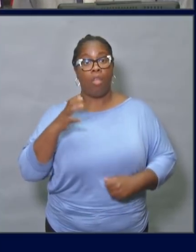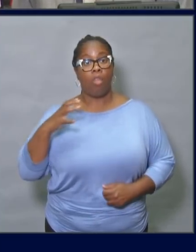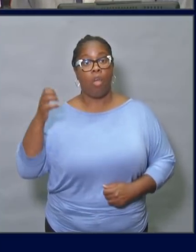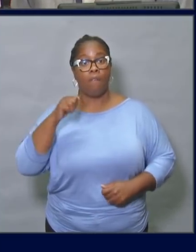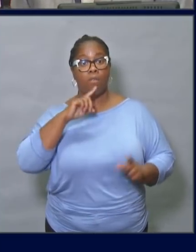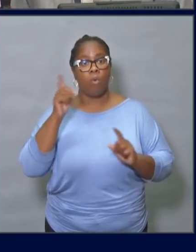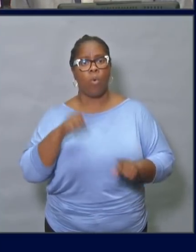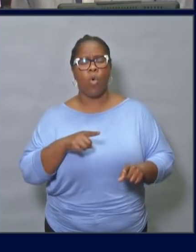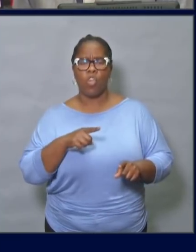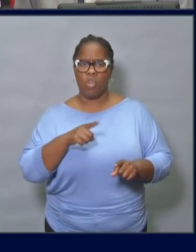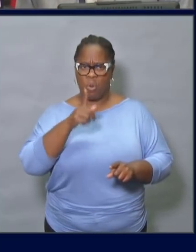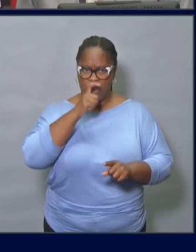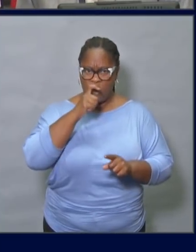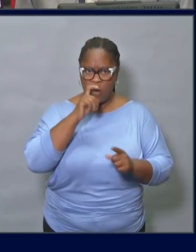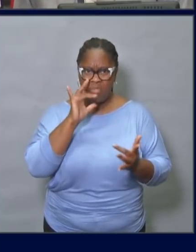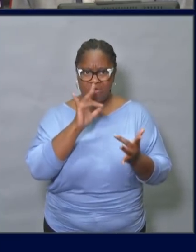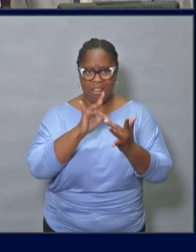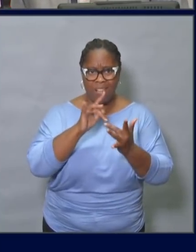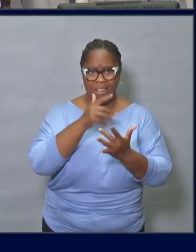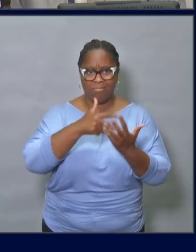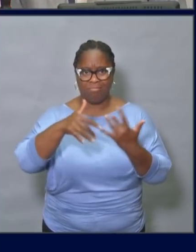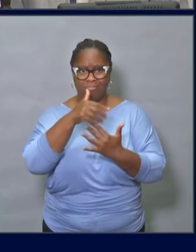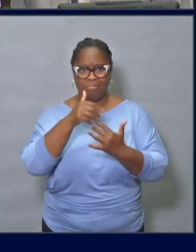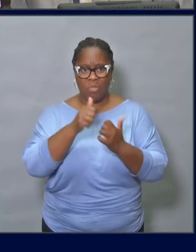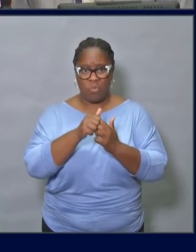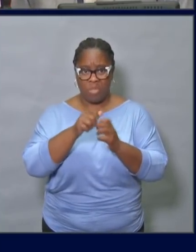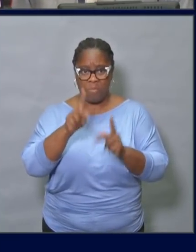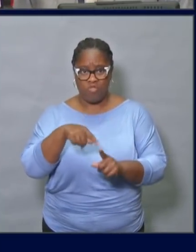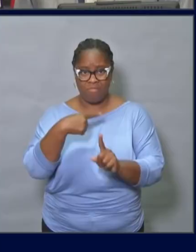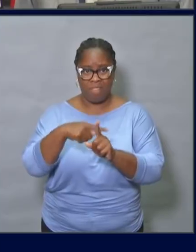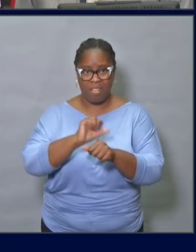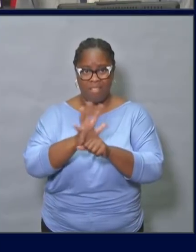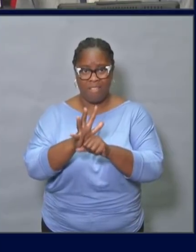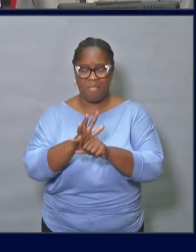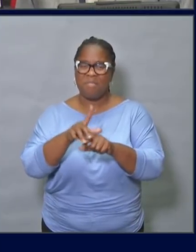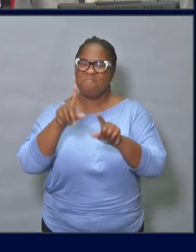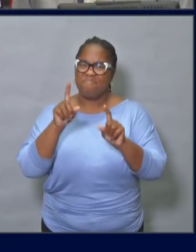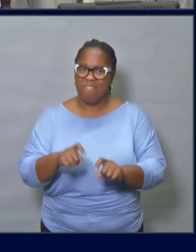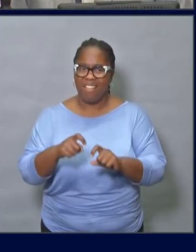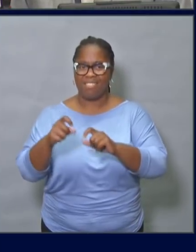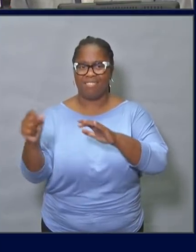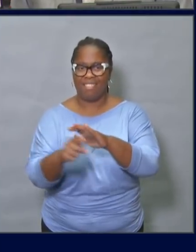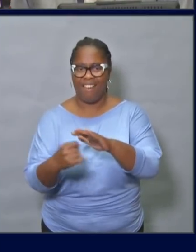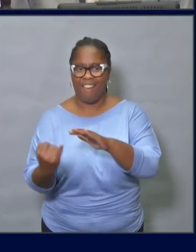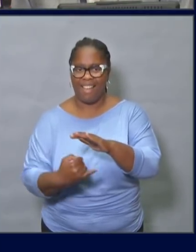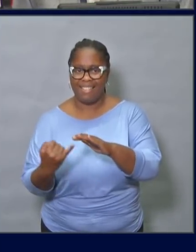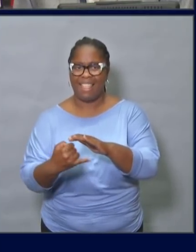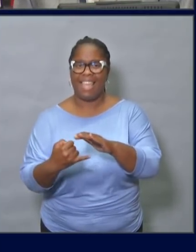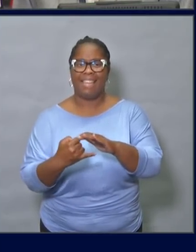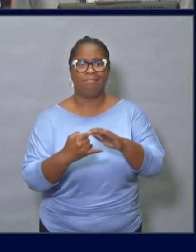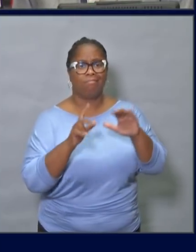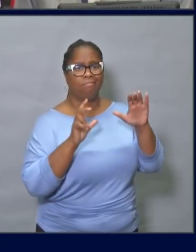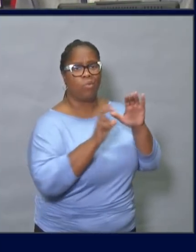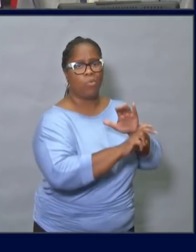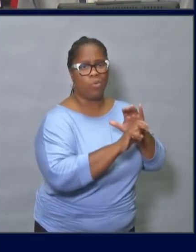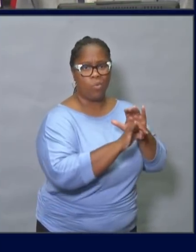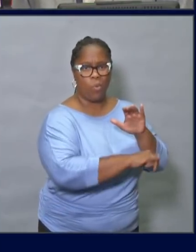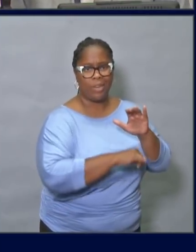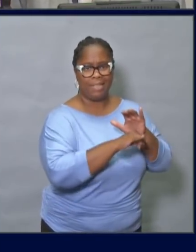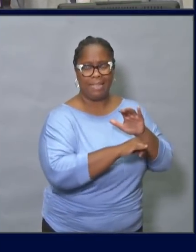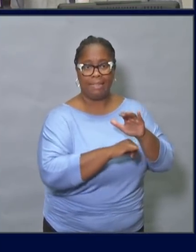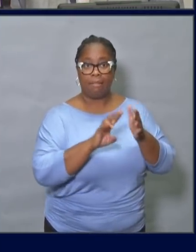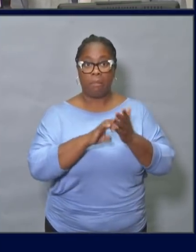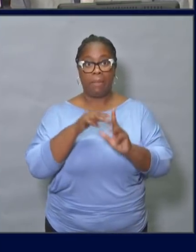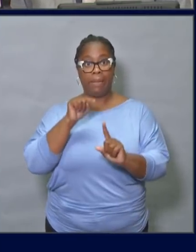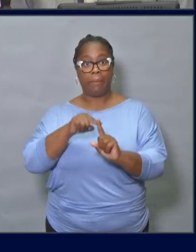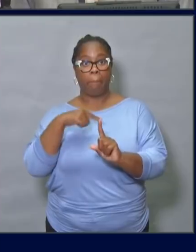that all their close contacts quarantine. This strategy avoids having people who are positive from spreading the